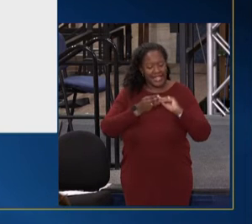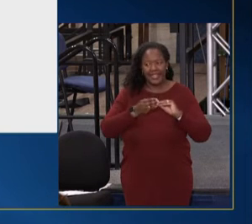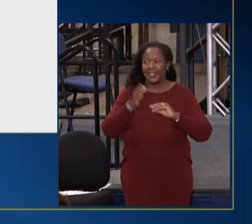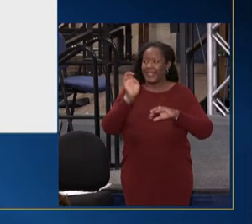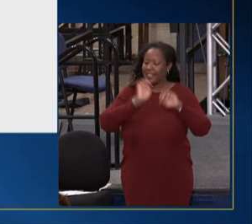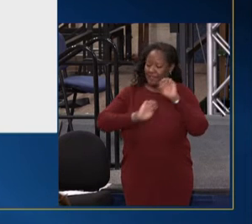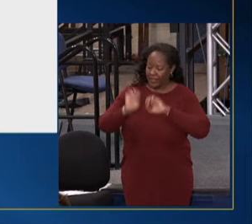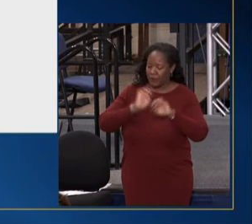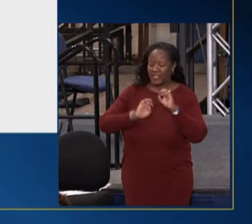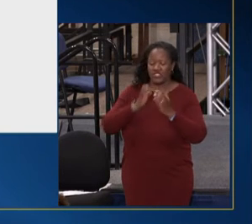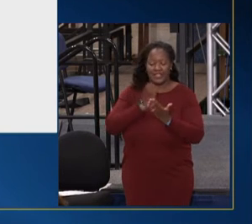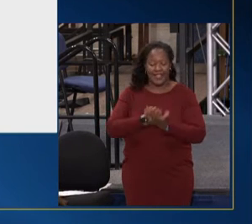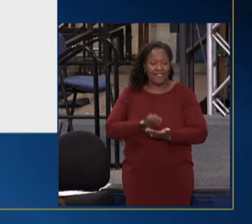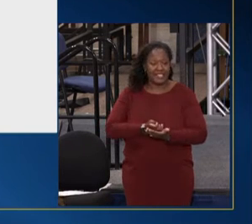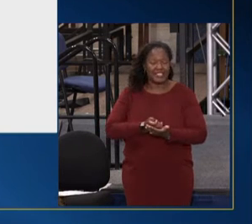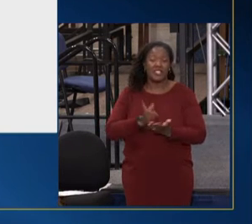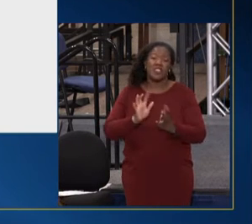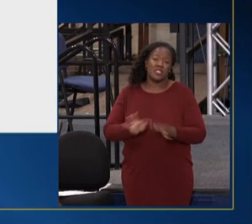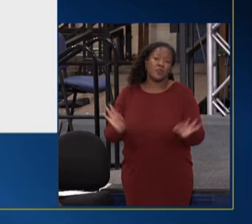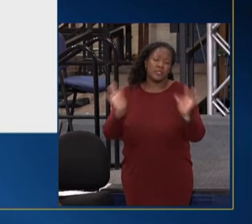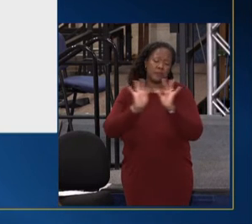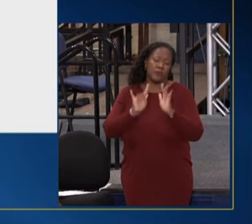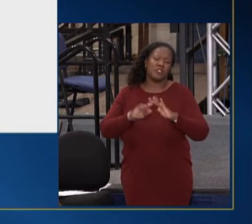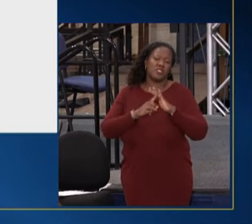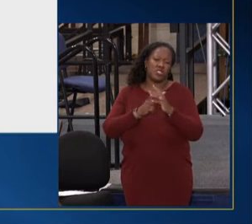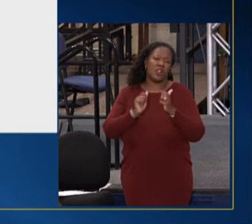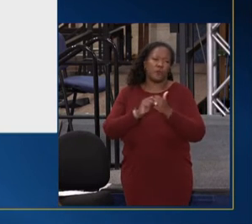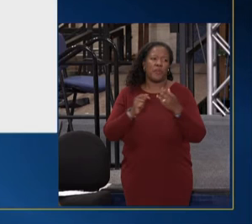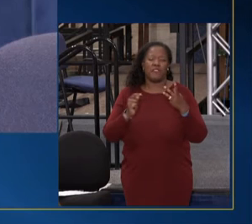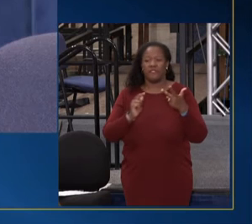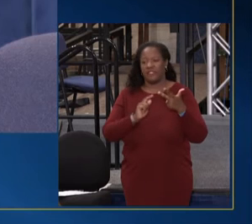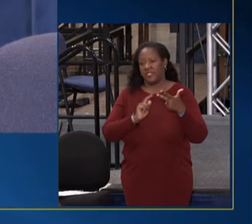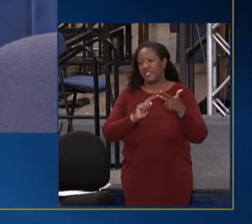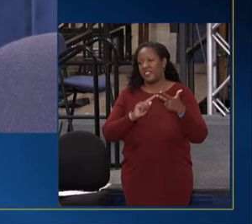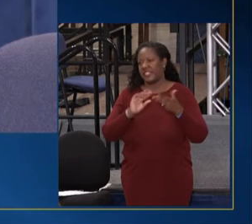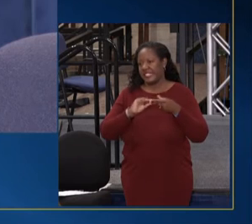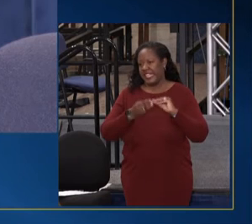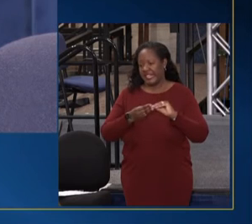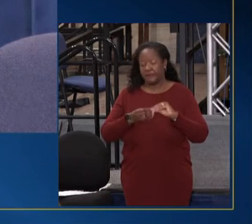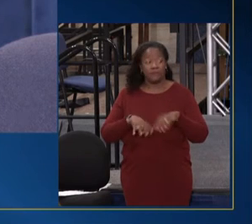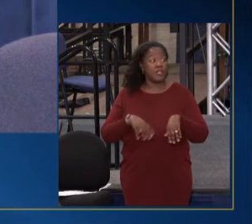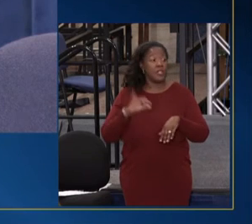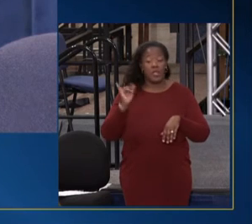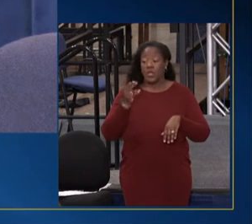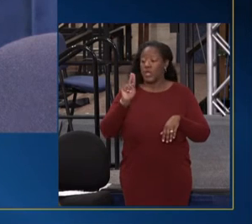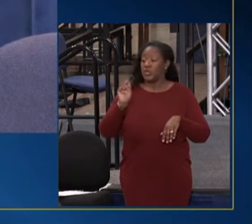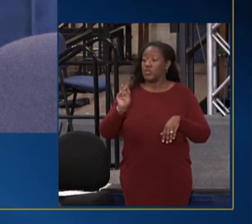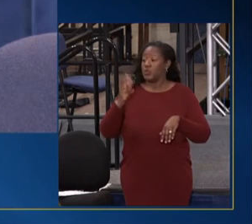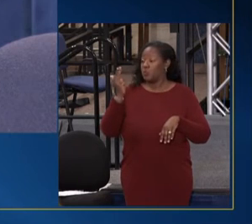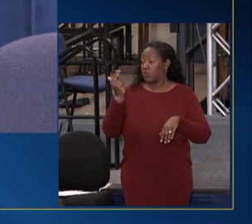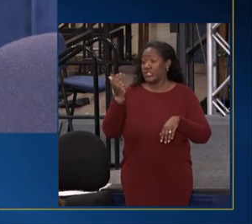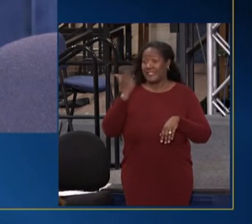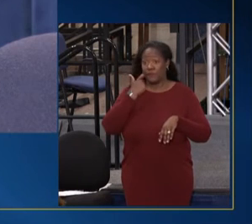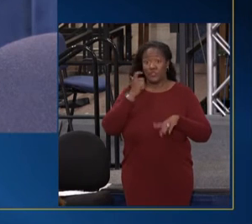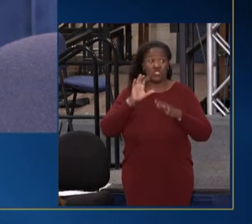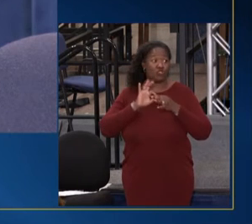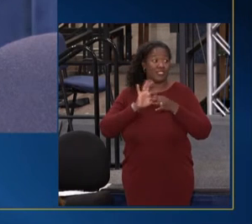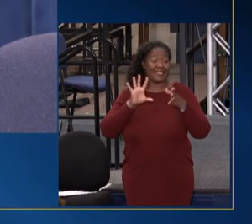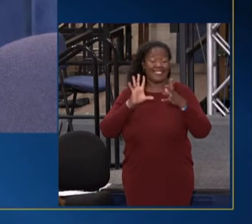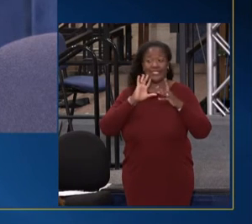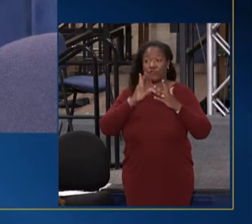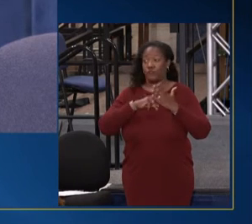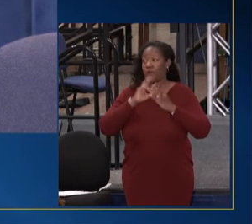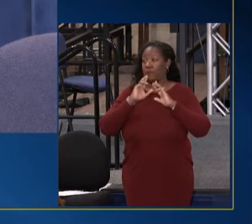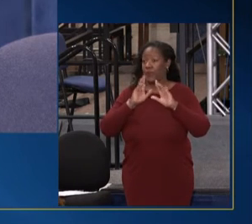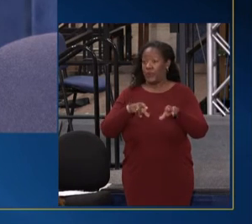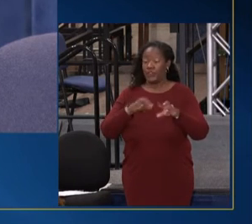to start with the data. In June 13th of this year, we released a new report, LGB Behavioral Health, from